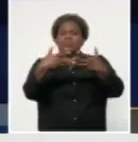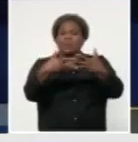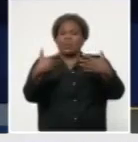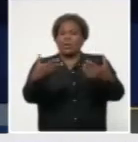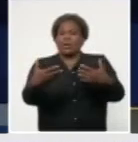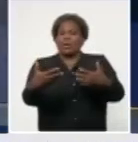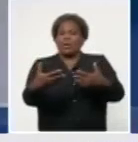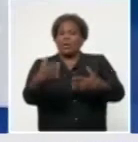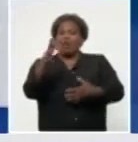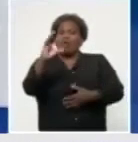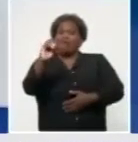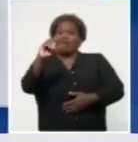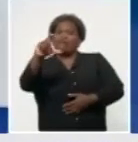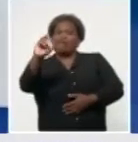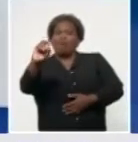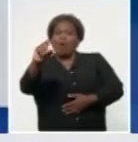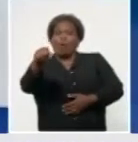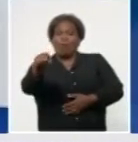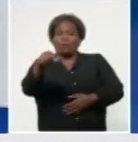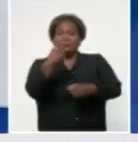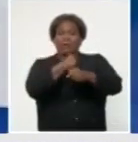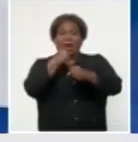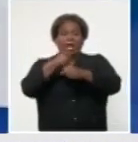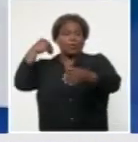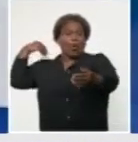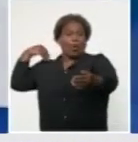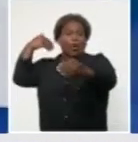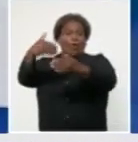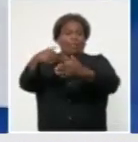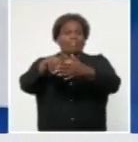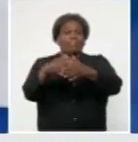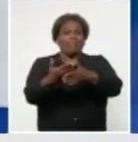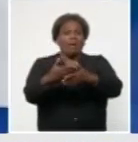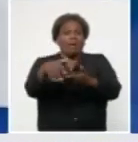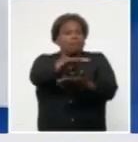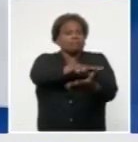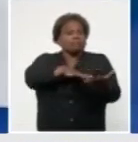municipality, and the others come from 3